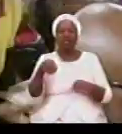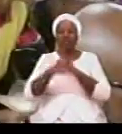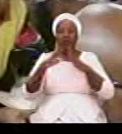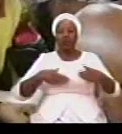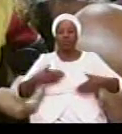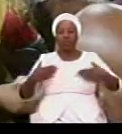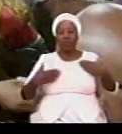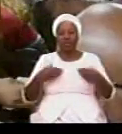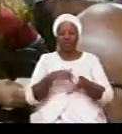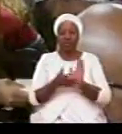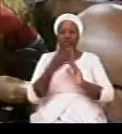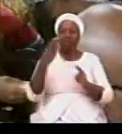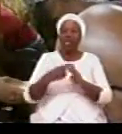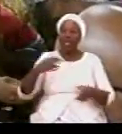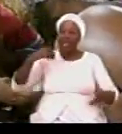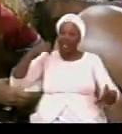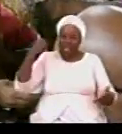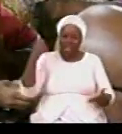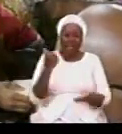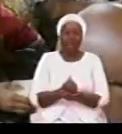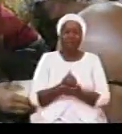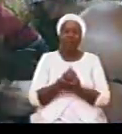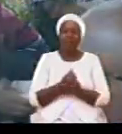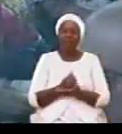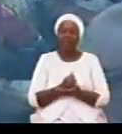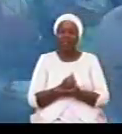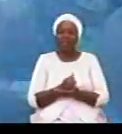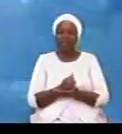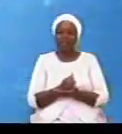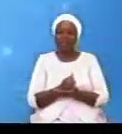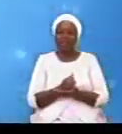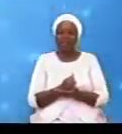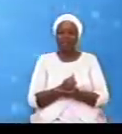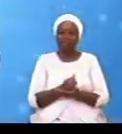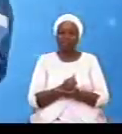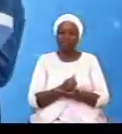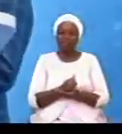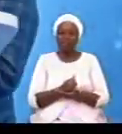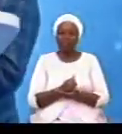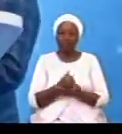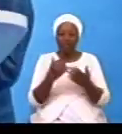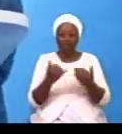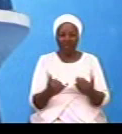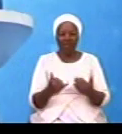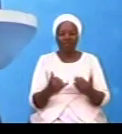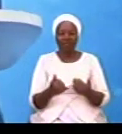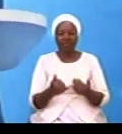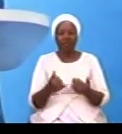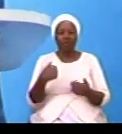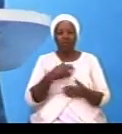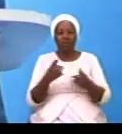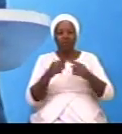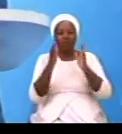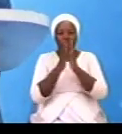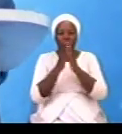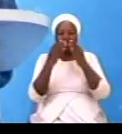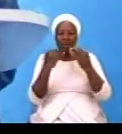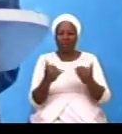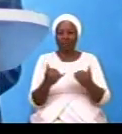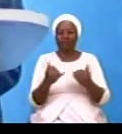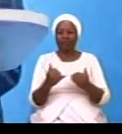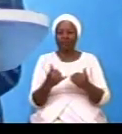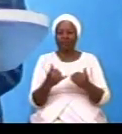Amen. Heads bowed and eyes closed. Heads bowed and